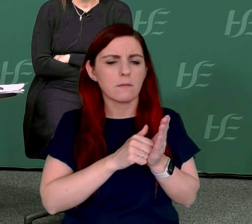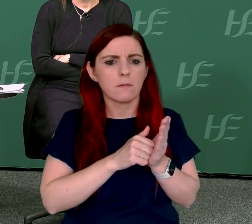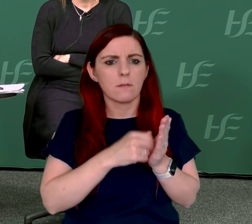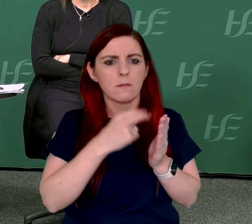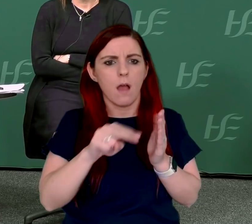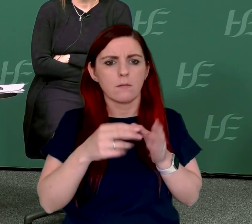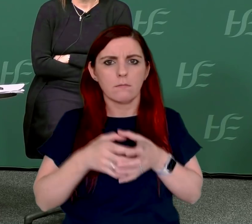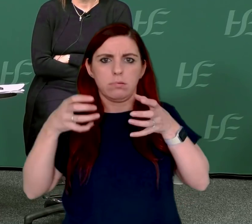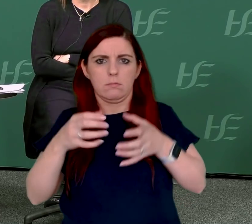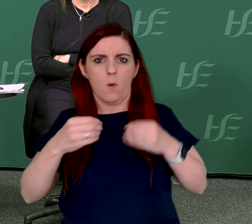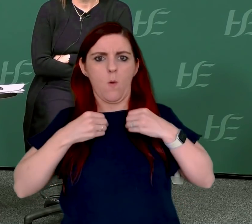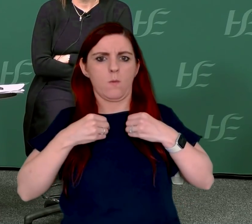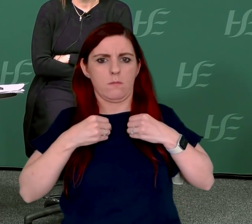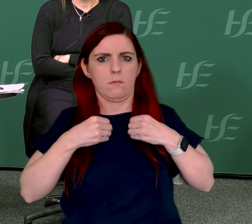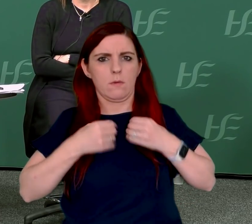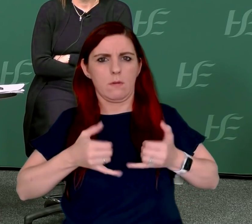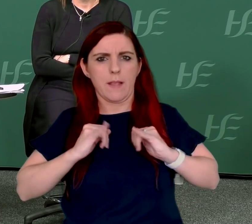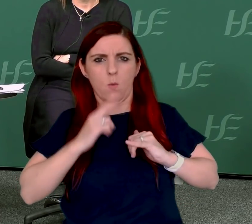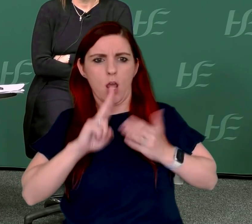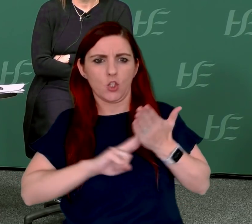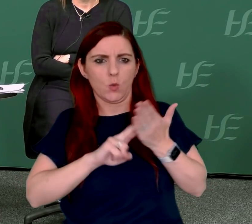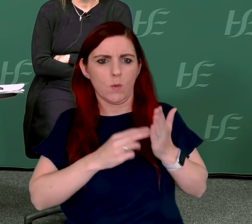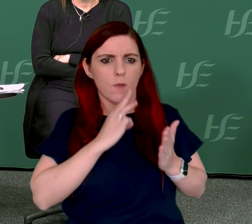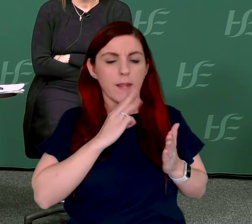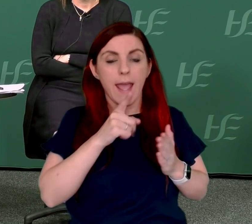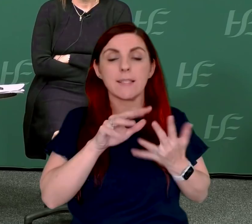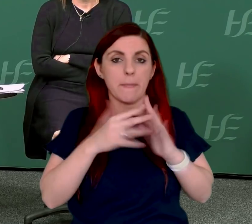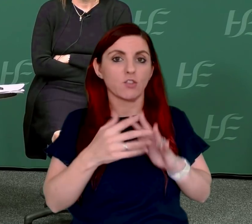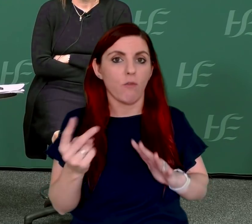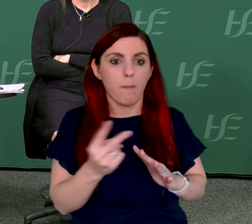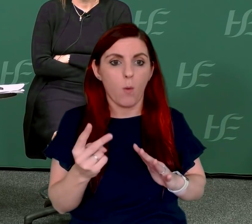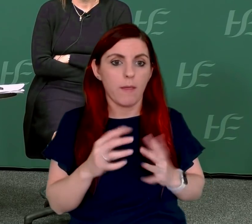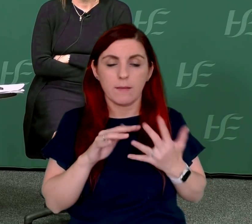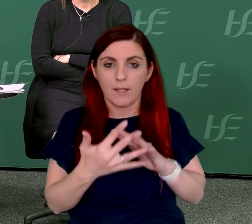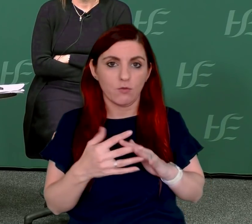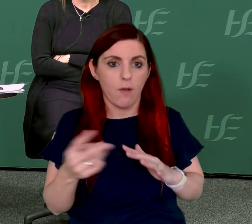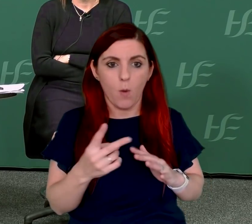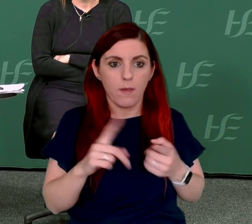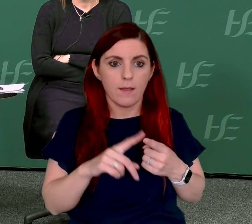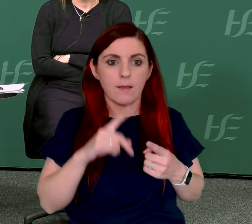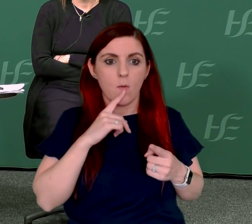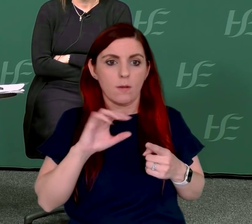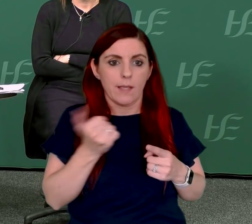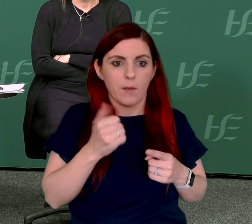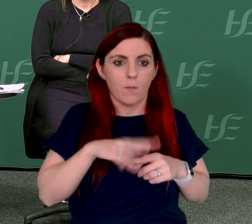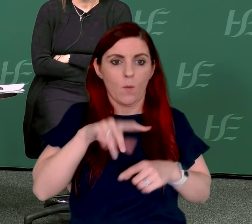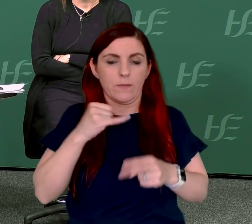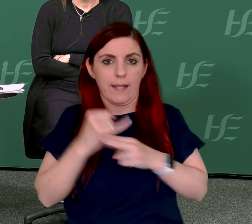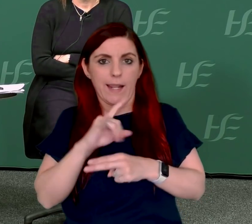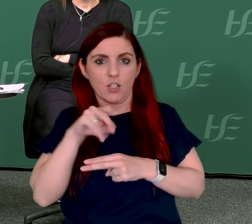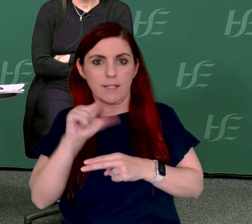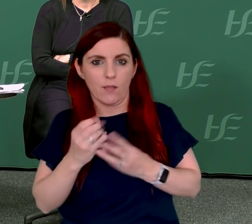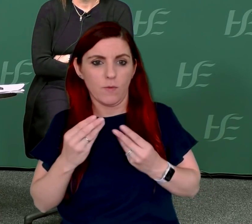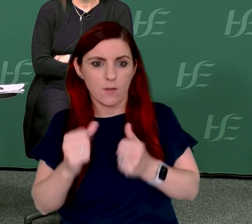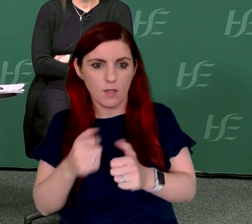this capacity itself? A combination of scaling up completely within the HSE resources, so